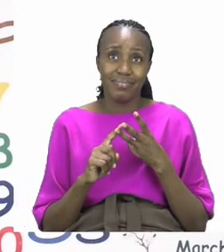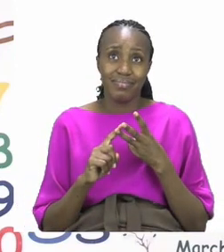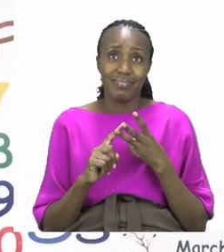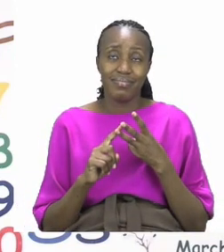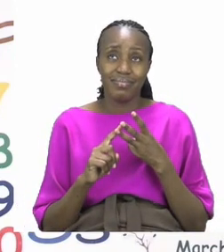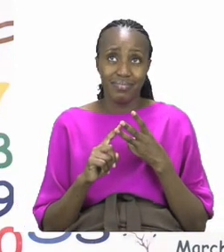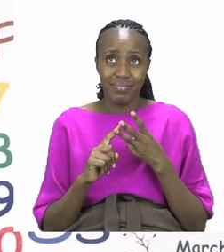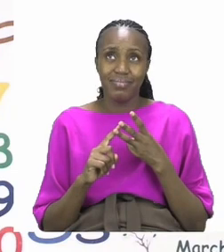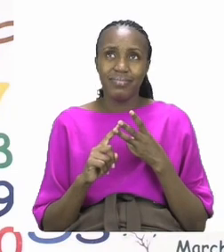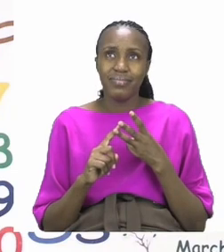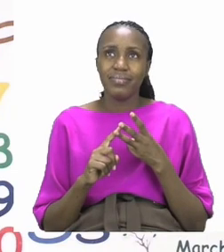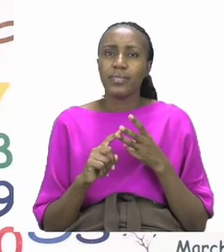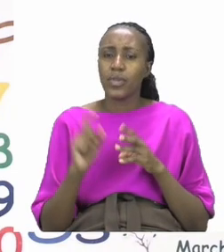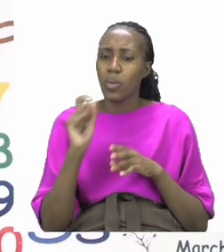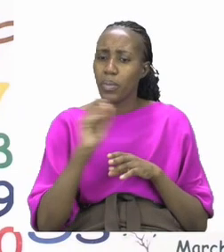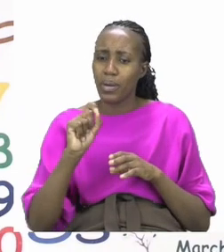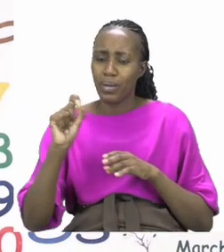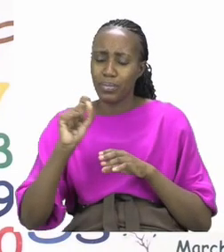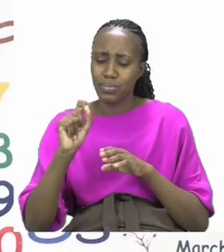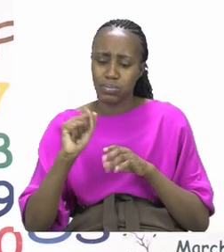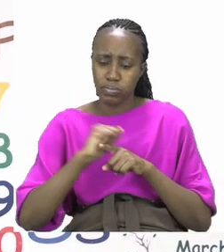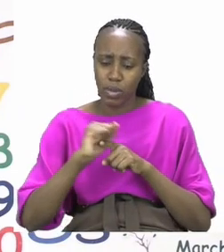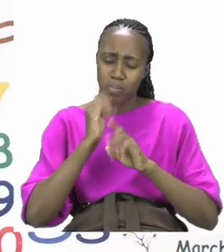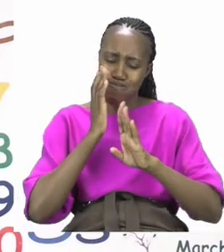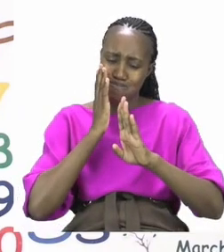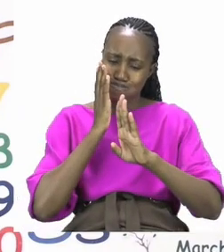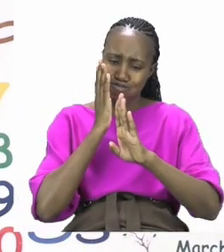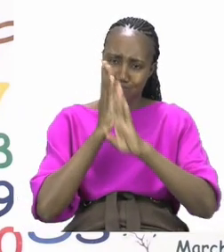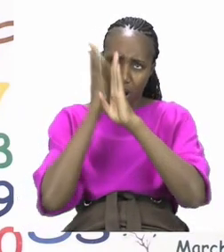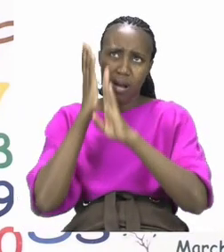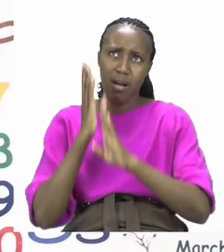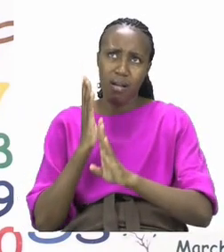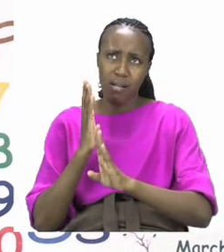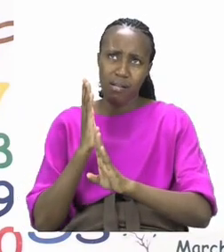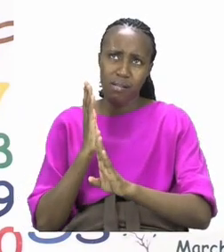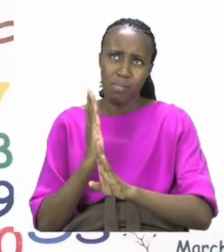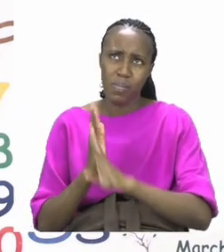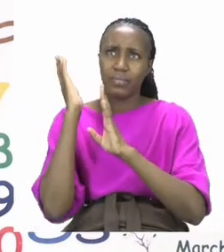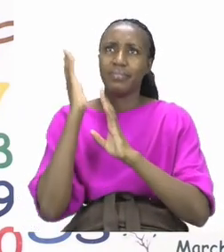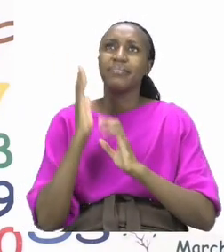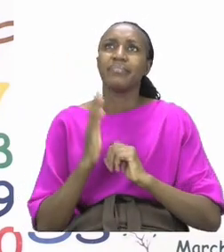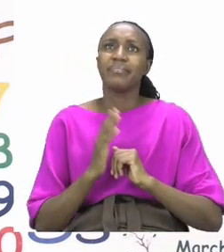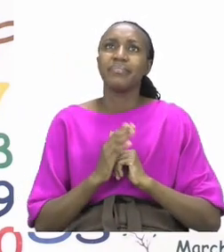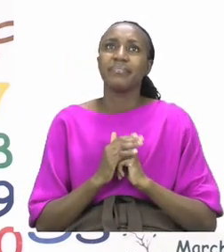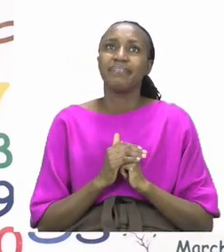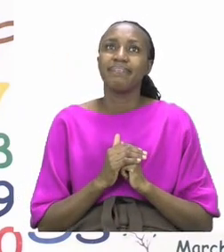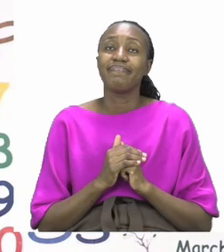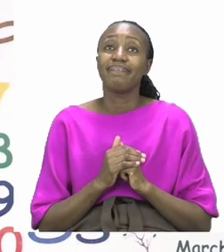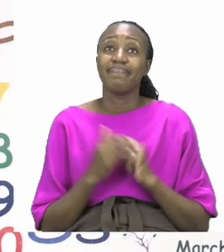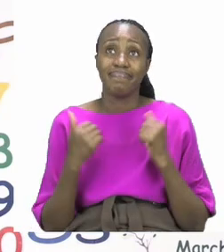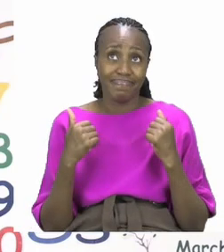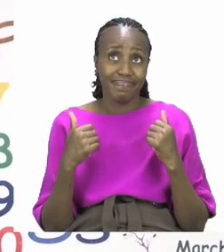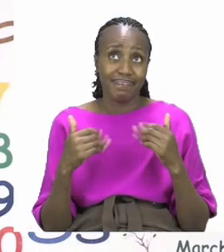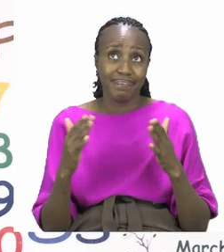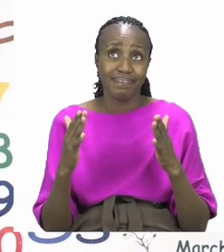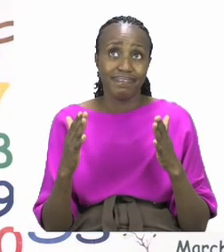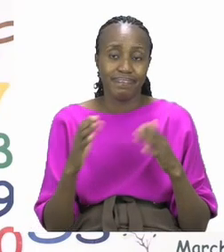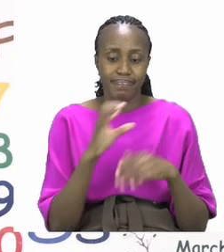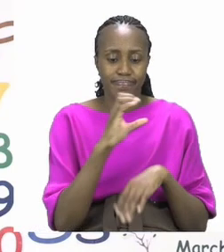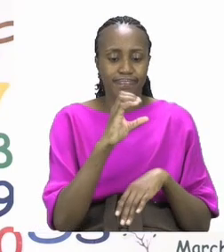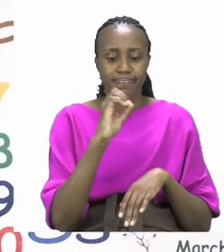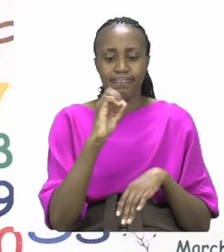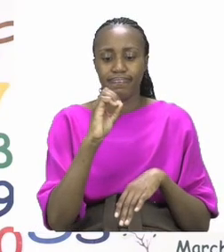that you trace over each trace dot or line. Now, let's begin by tracing the word